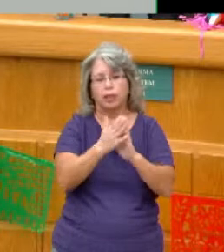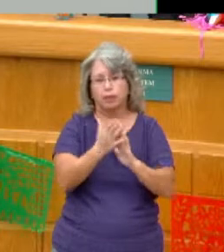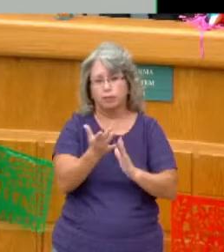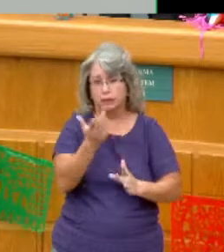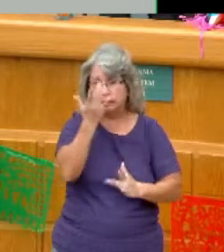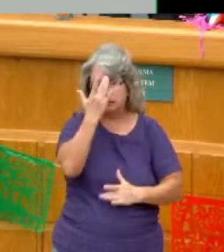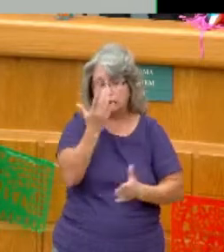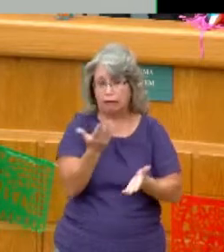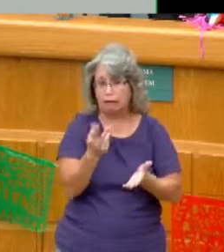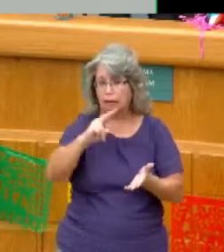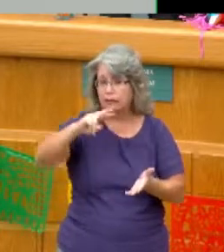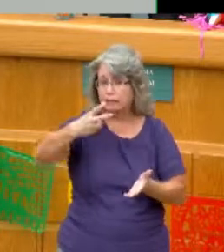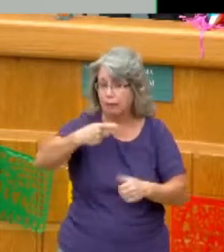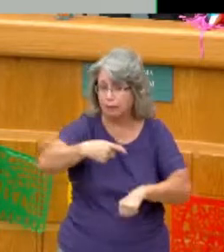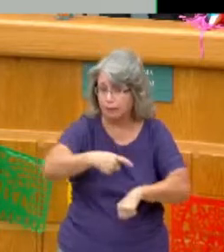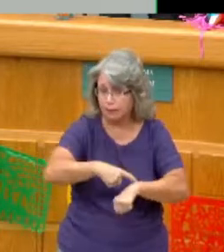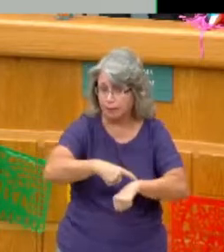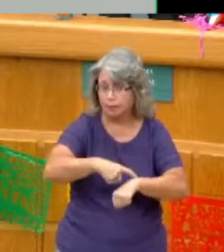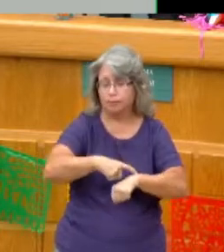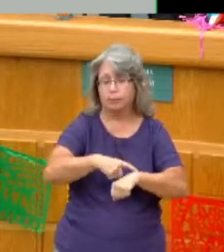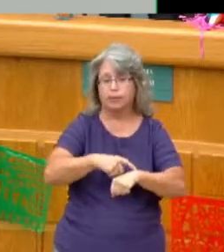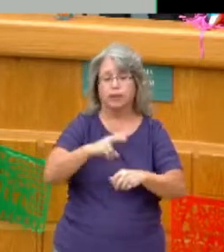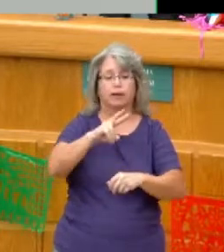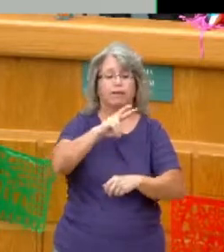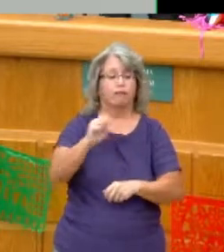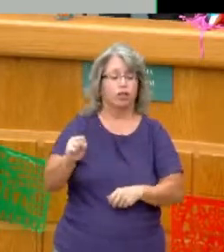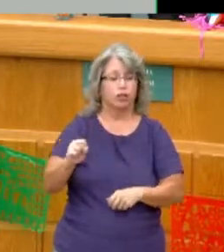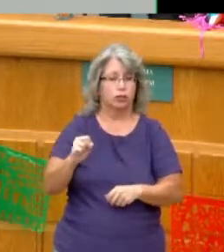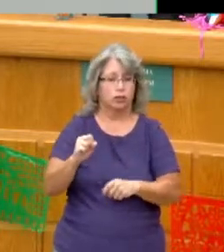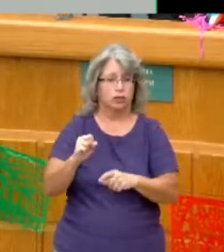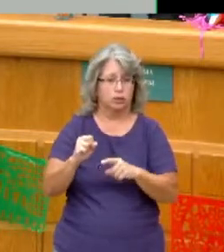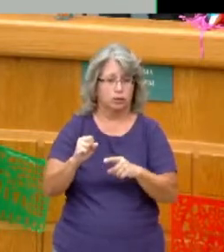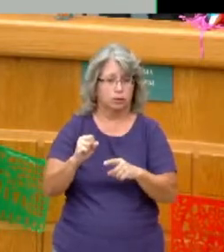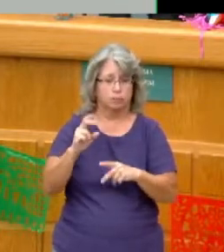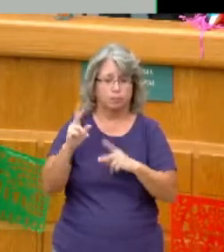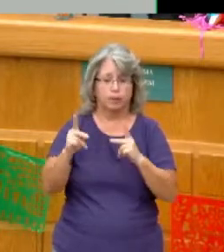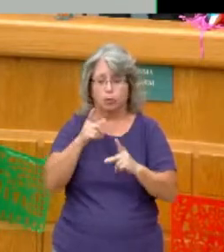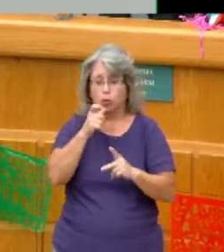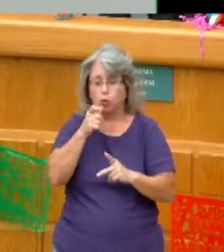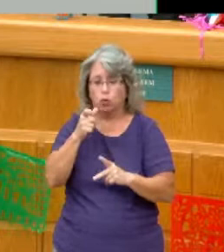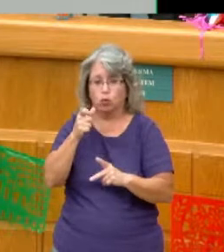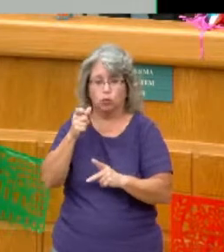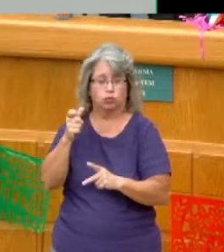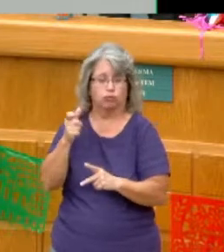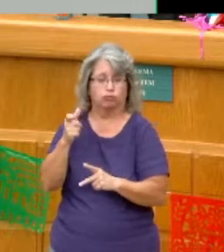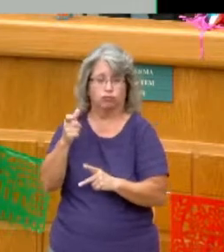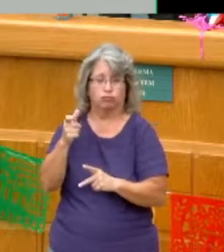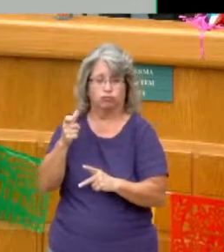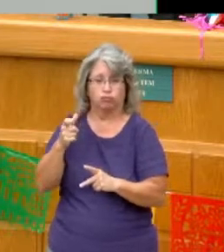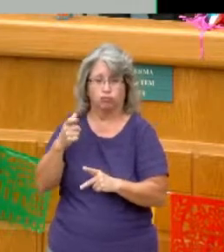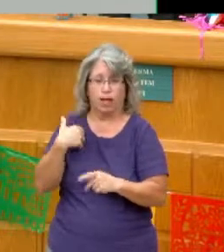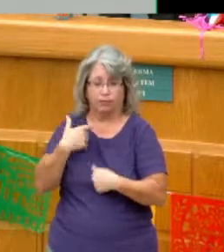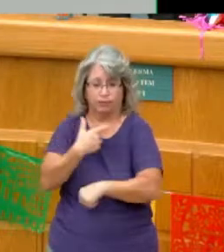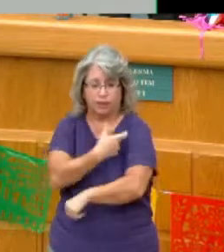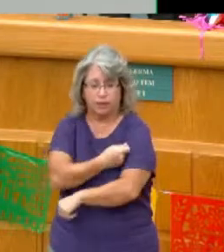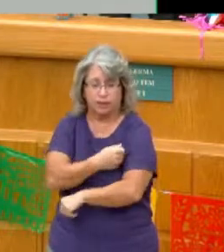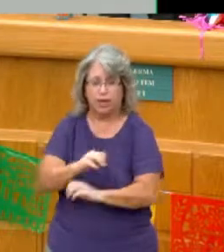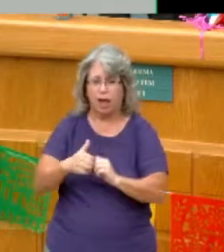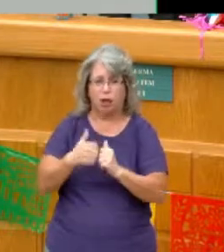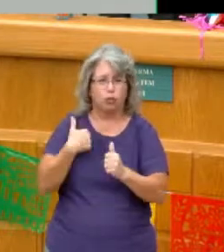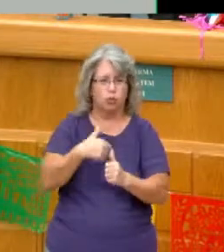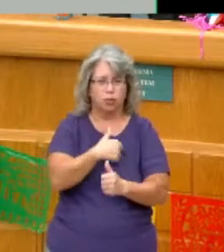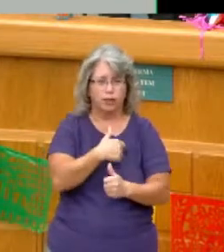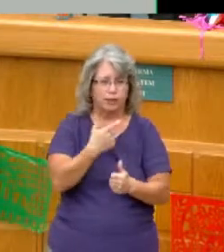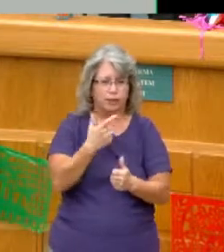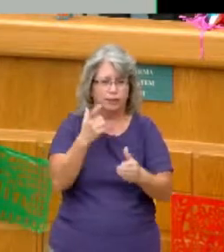people that are vaccinated? And how would we even determine what is a reinfection and what's not? Well, the way that we do it is we query the